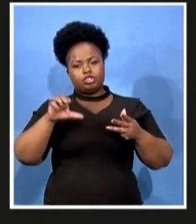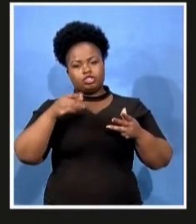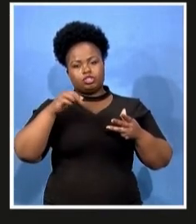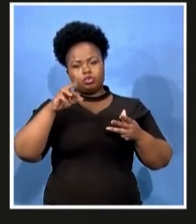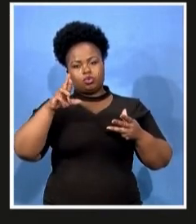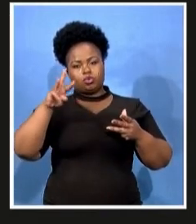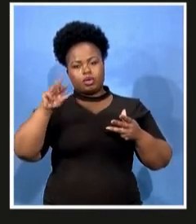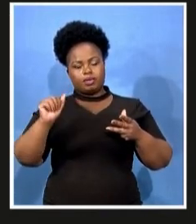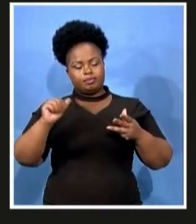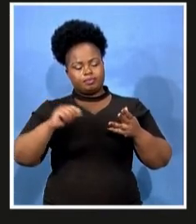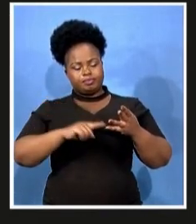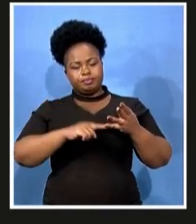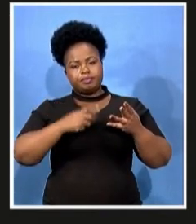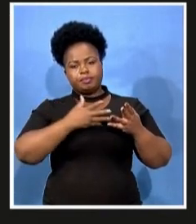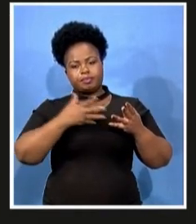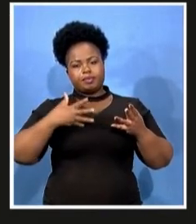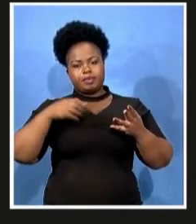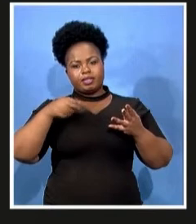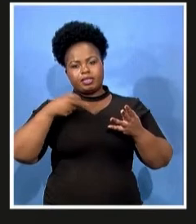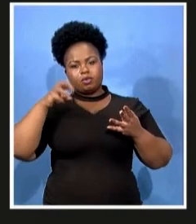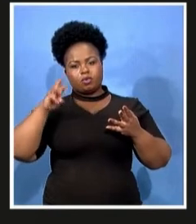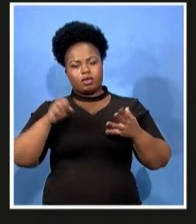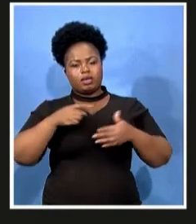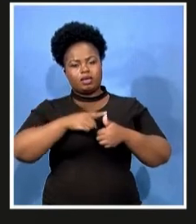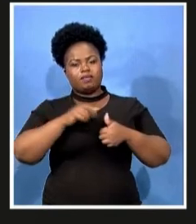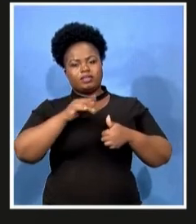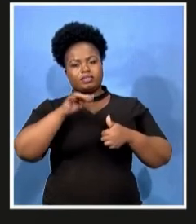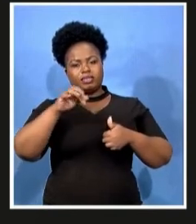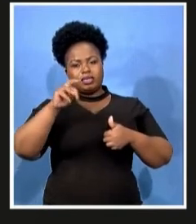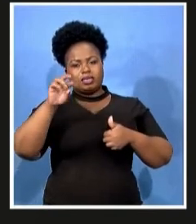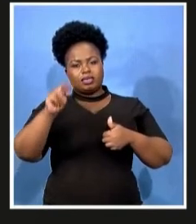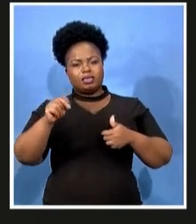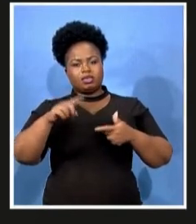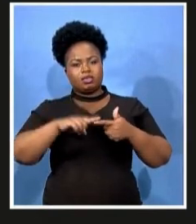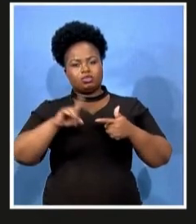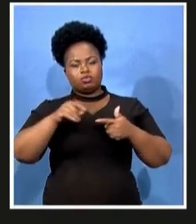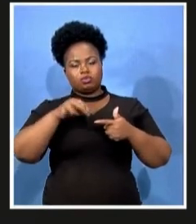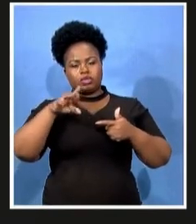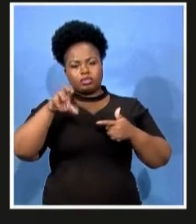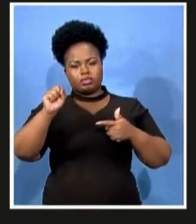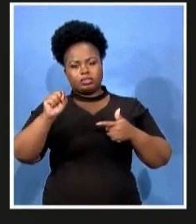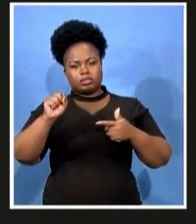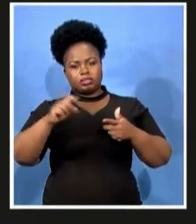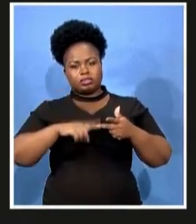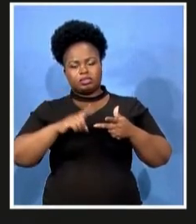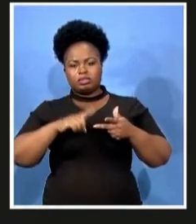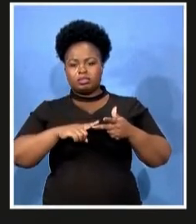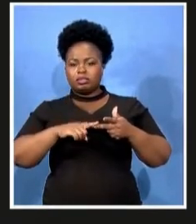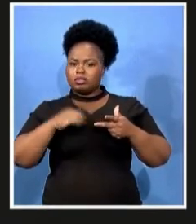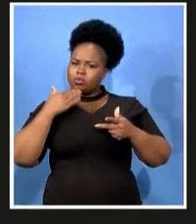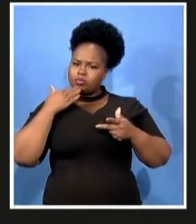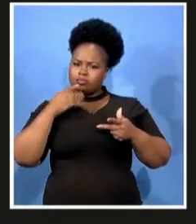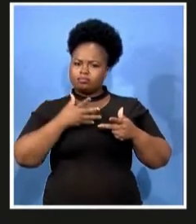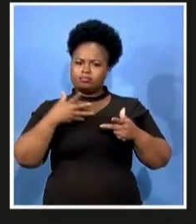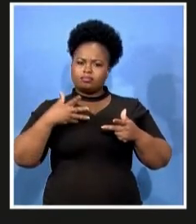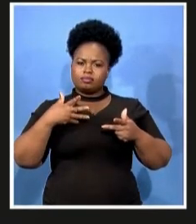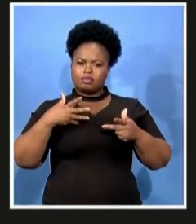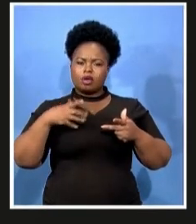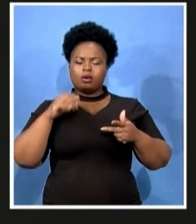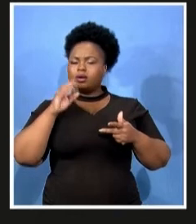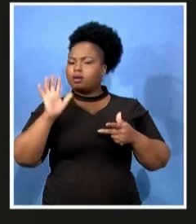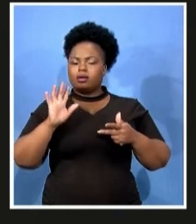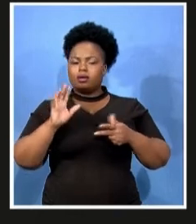Van Staden, Mr. Sukers, and Mr. Imam Sheikh. I've received